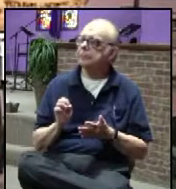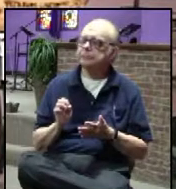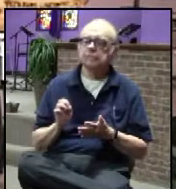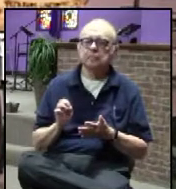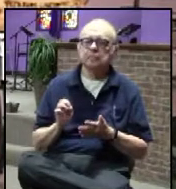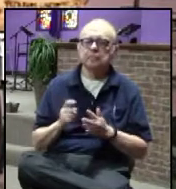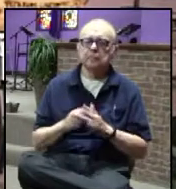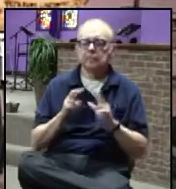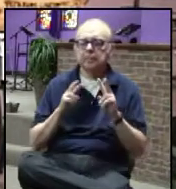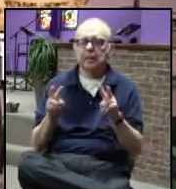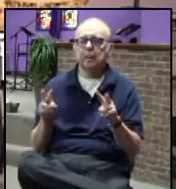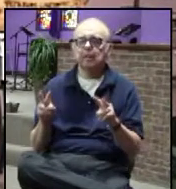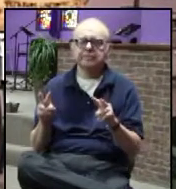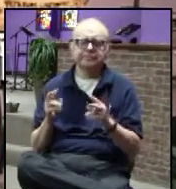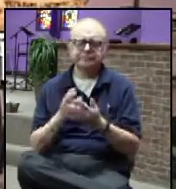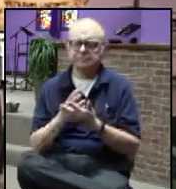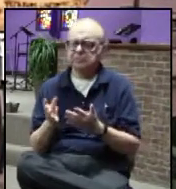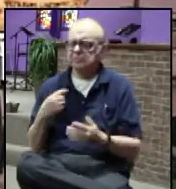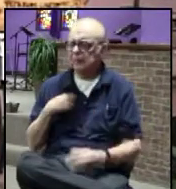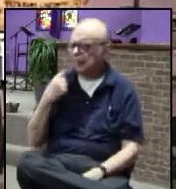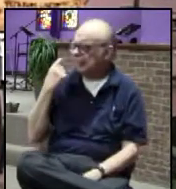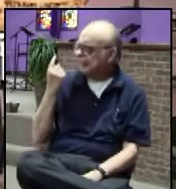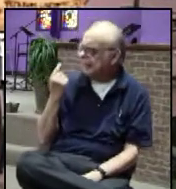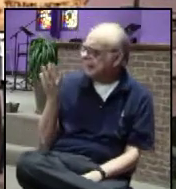you start looking at this stuff and you're thinking,